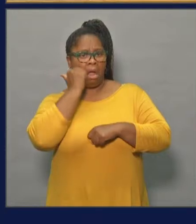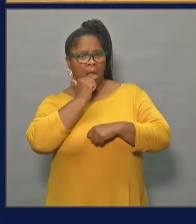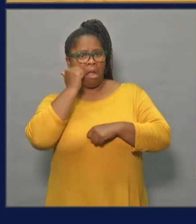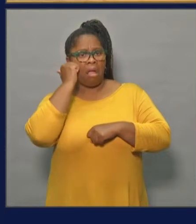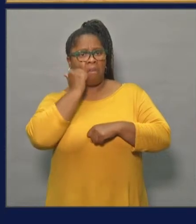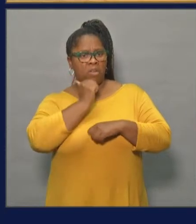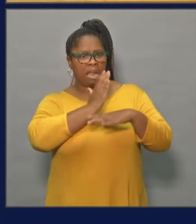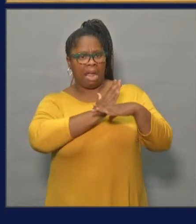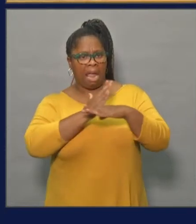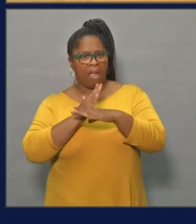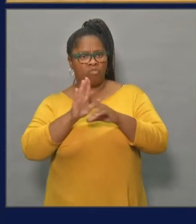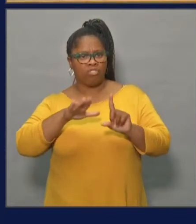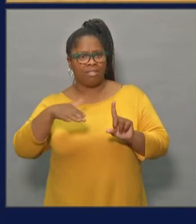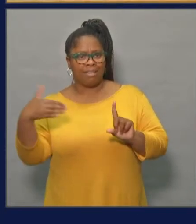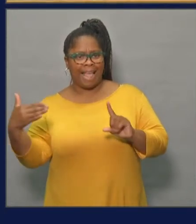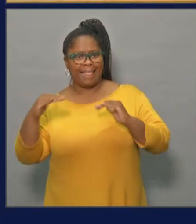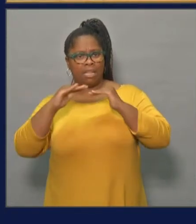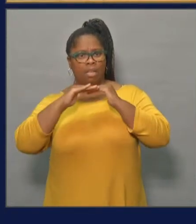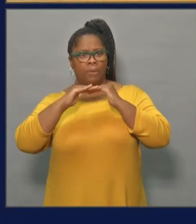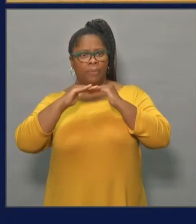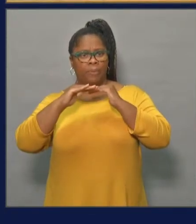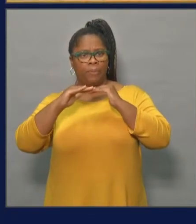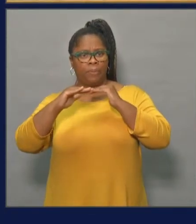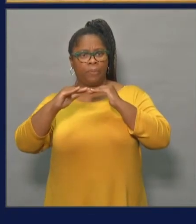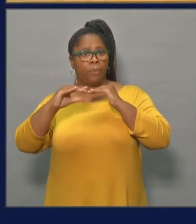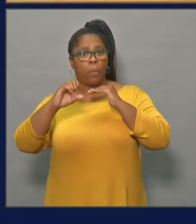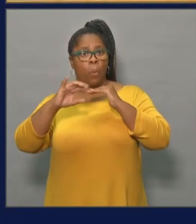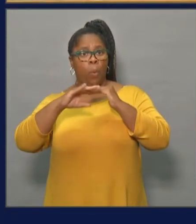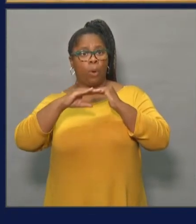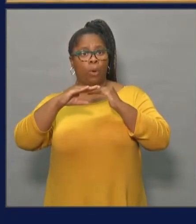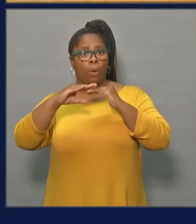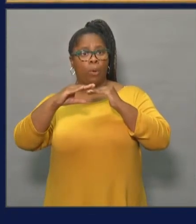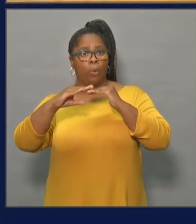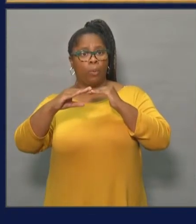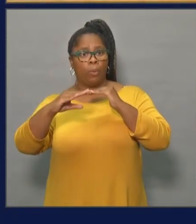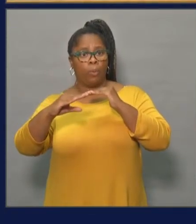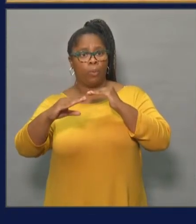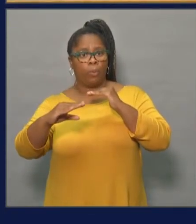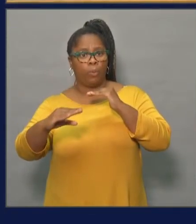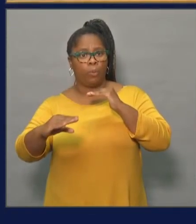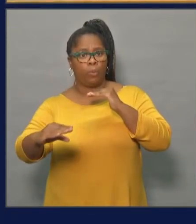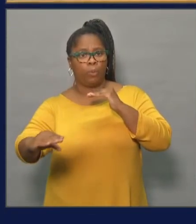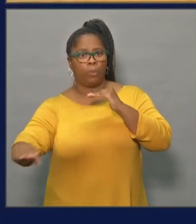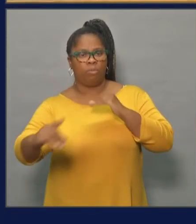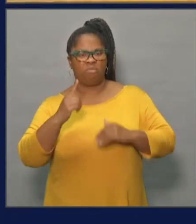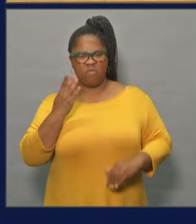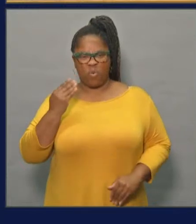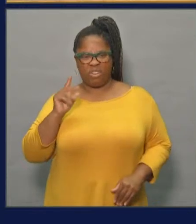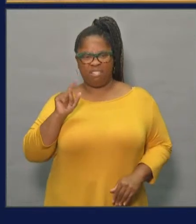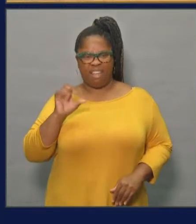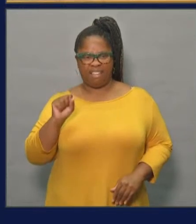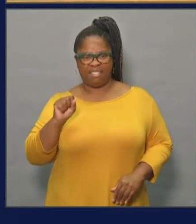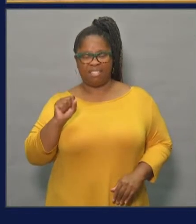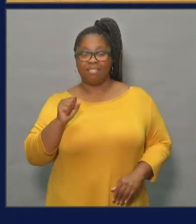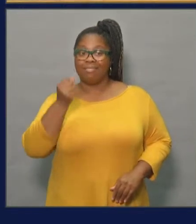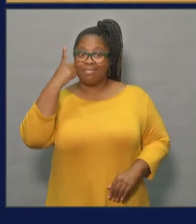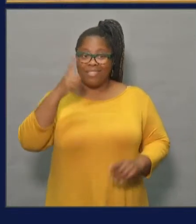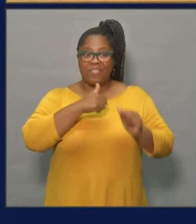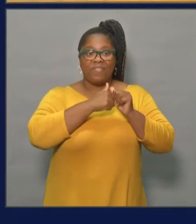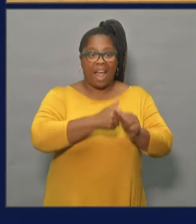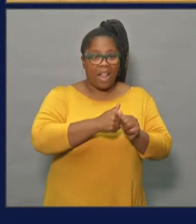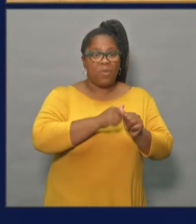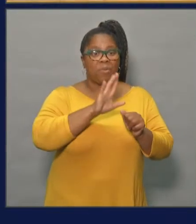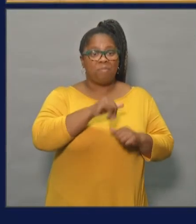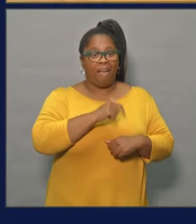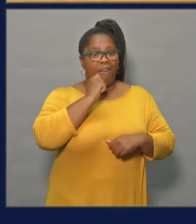or remained stable for the last 14 days. And we will be tracking deaths by race, ethnicity, and community